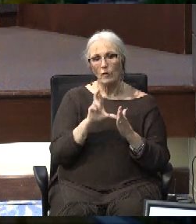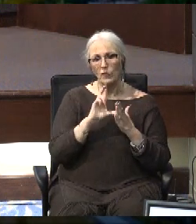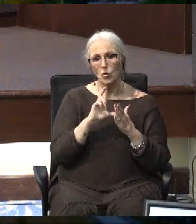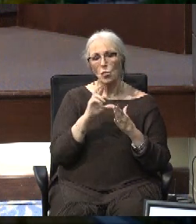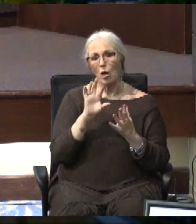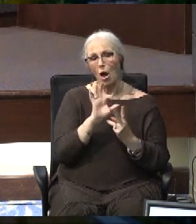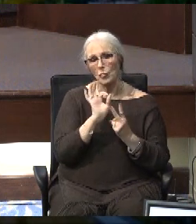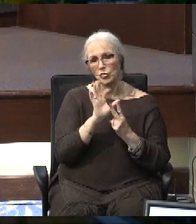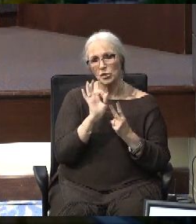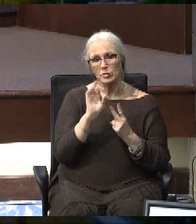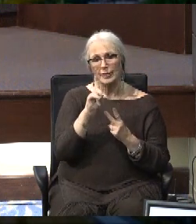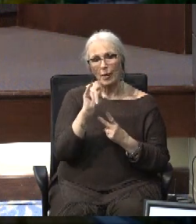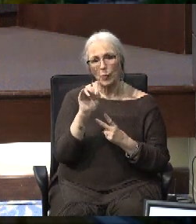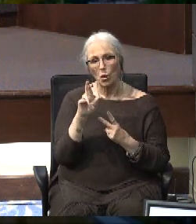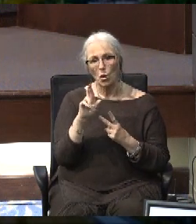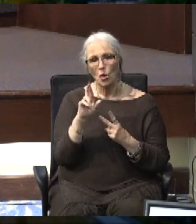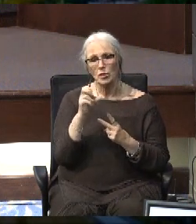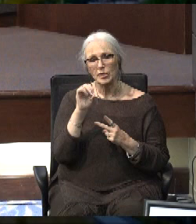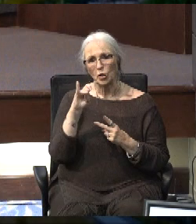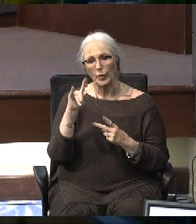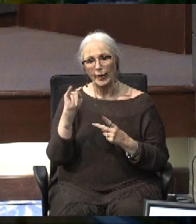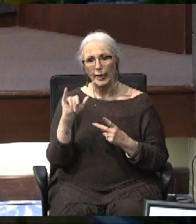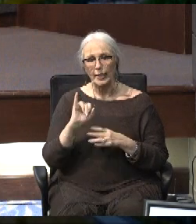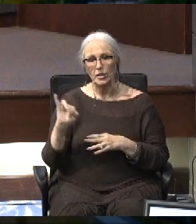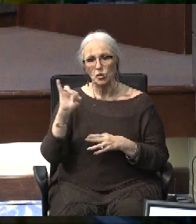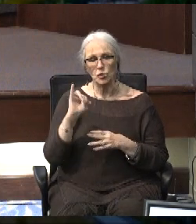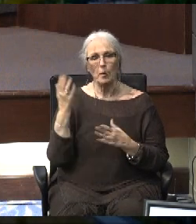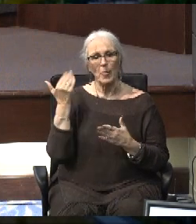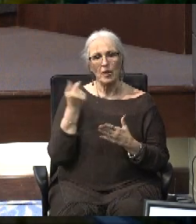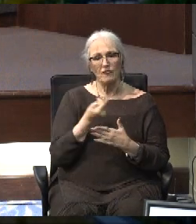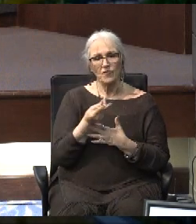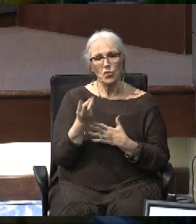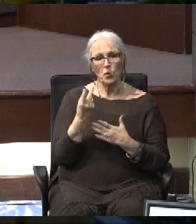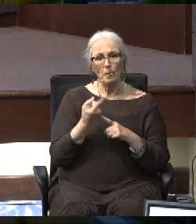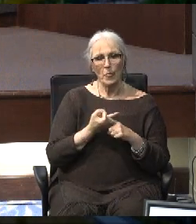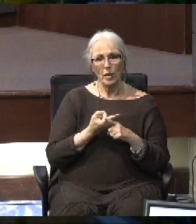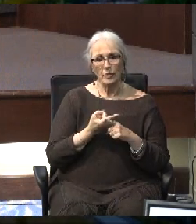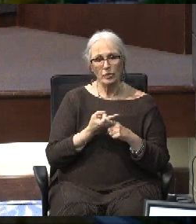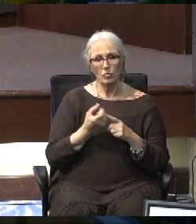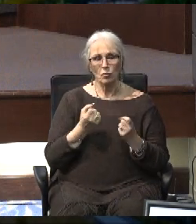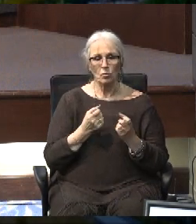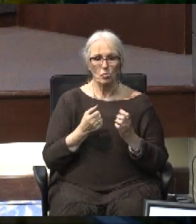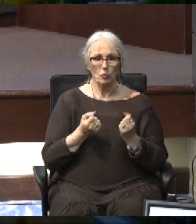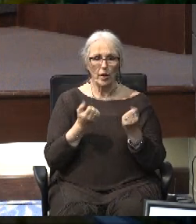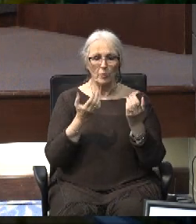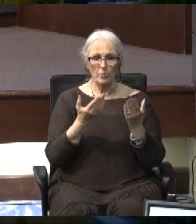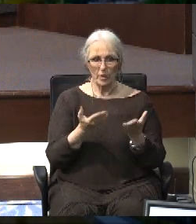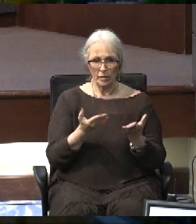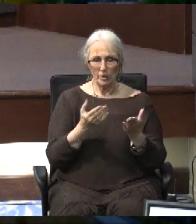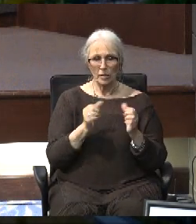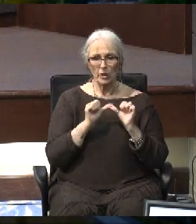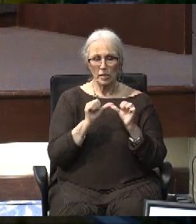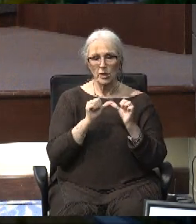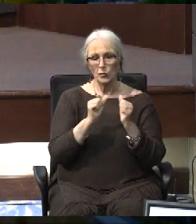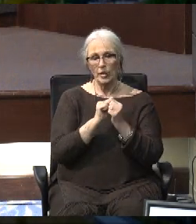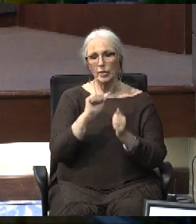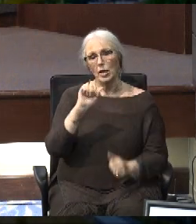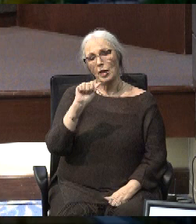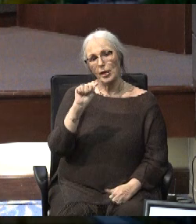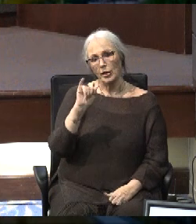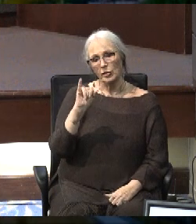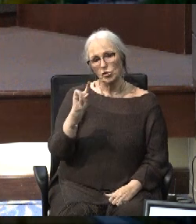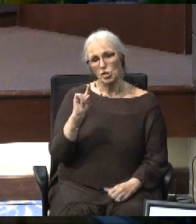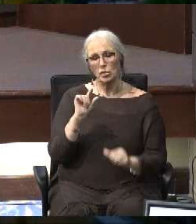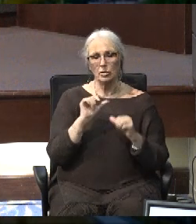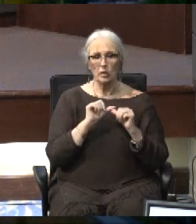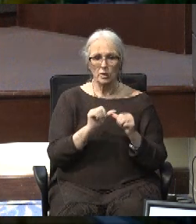related to cybersecurity insurance over the last few months. And we're recommending to stay with AIG in continuing